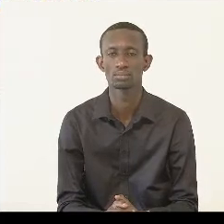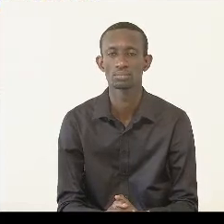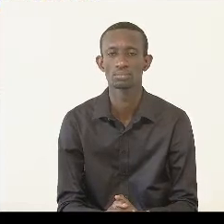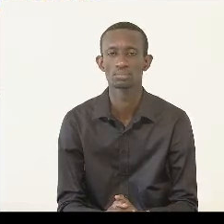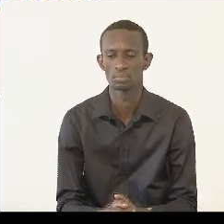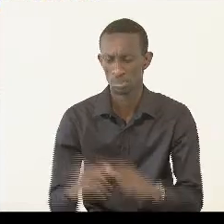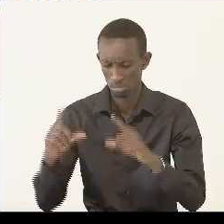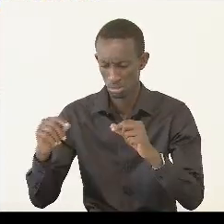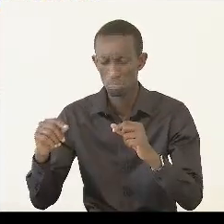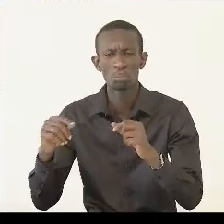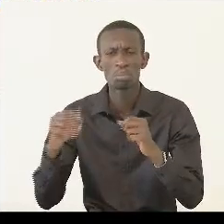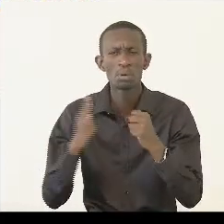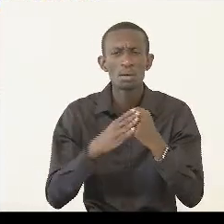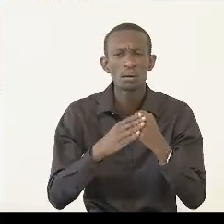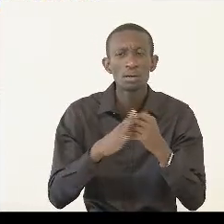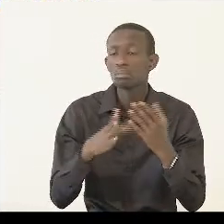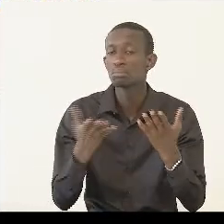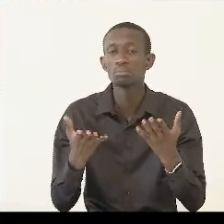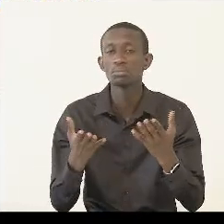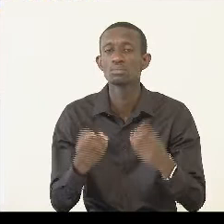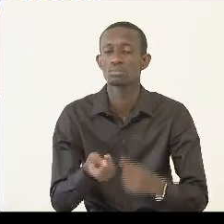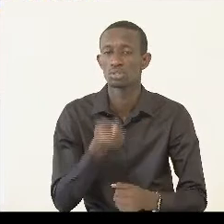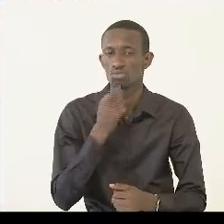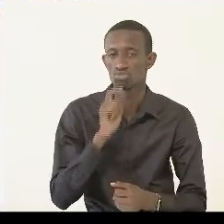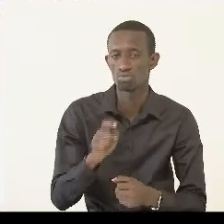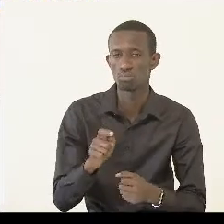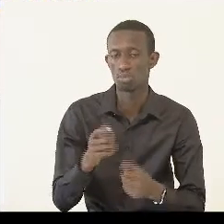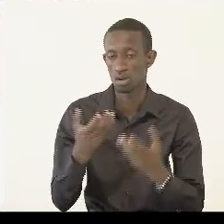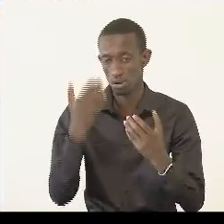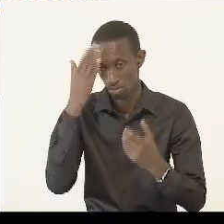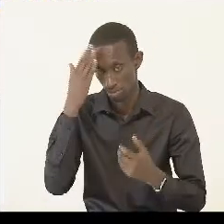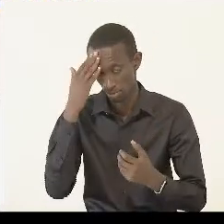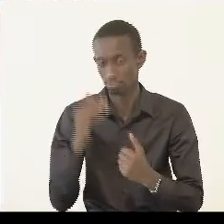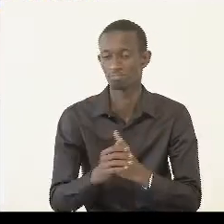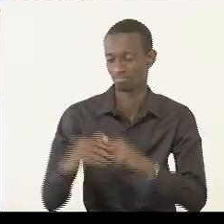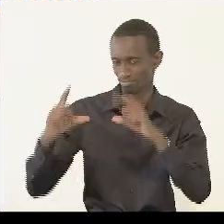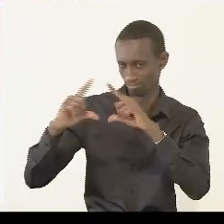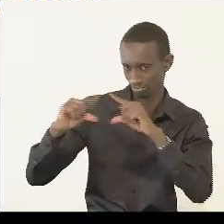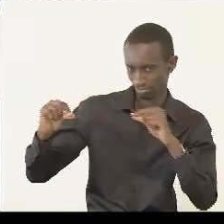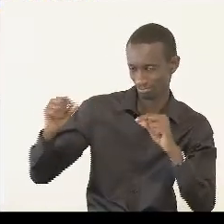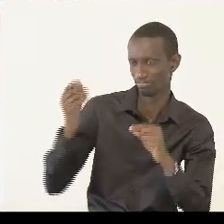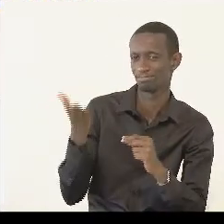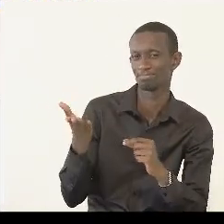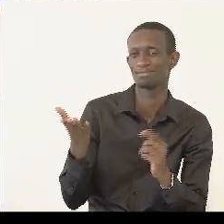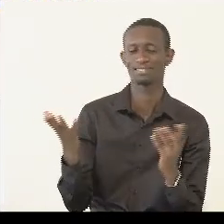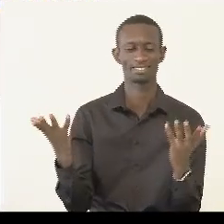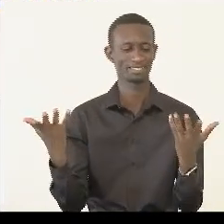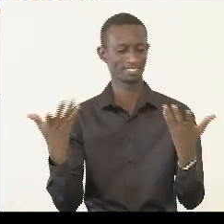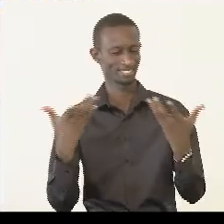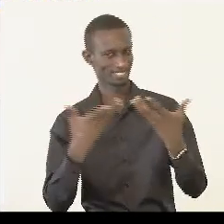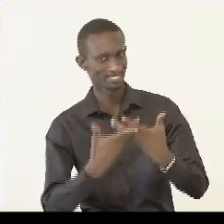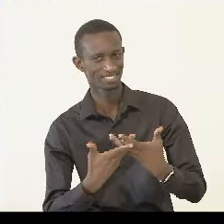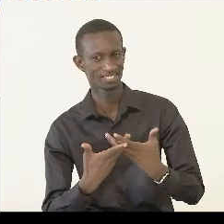9? Something like that. So we need to get a terminology and then match it with a